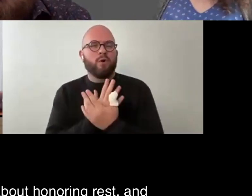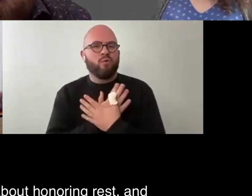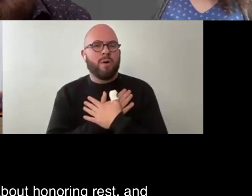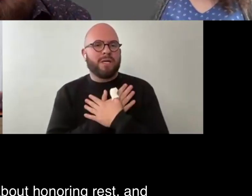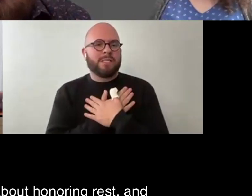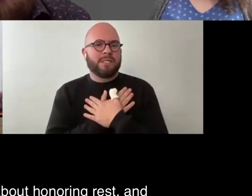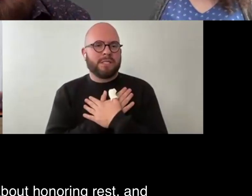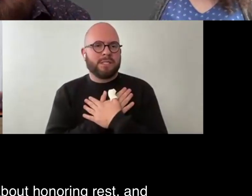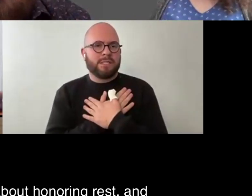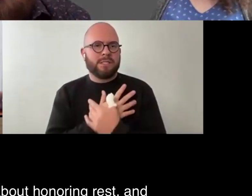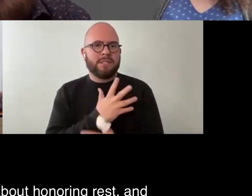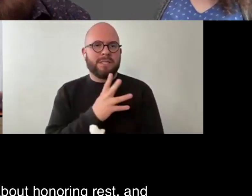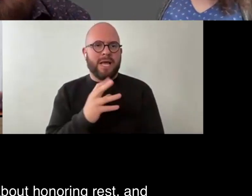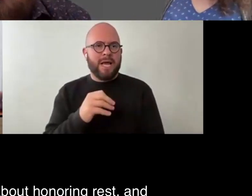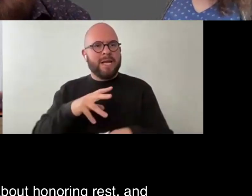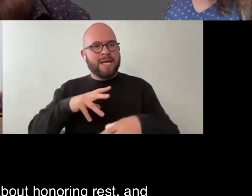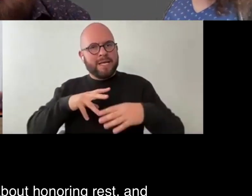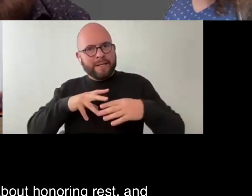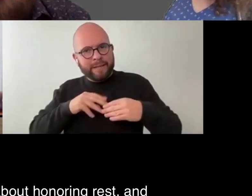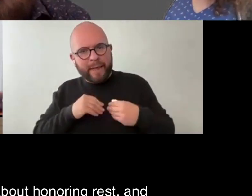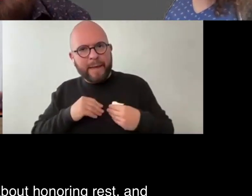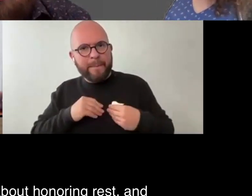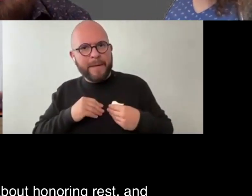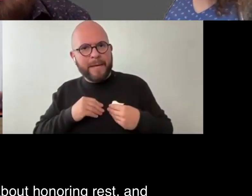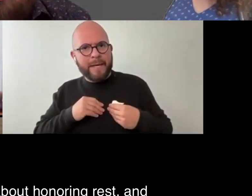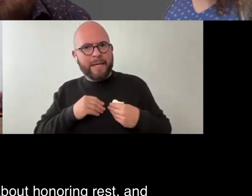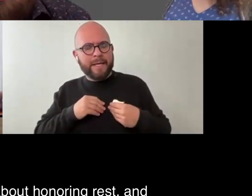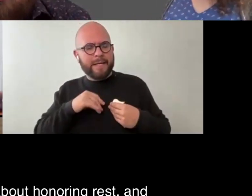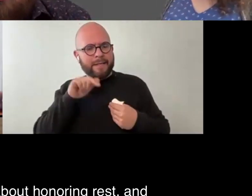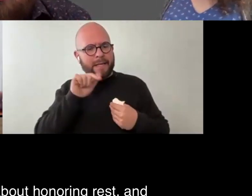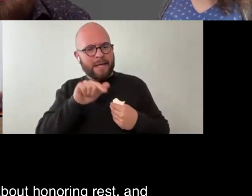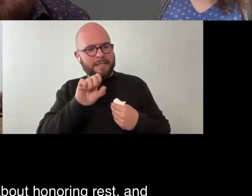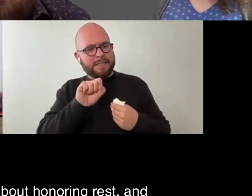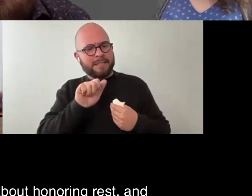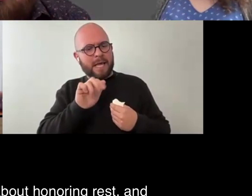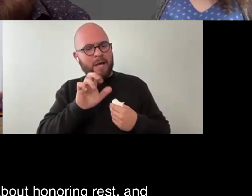and claiming the sacredness of rest as really